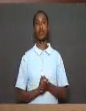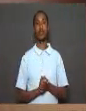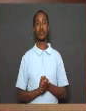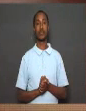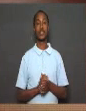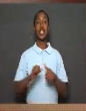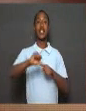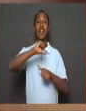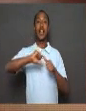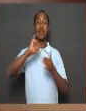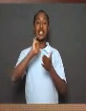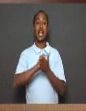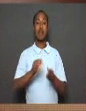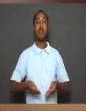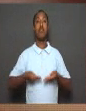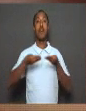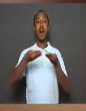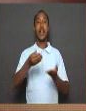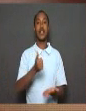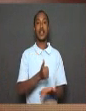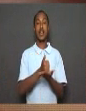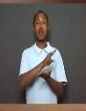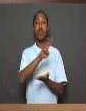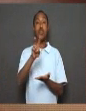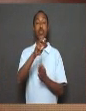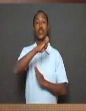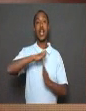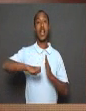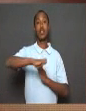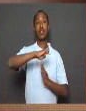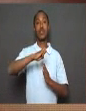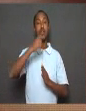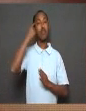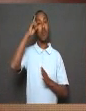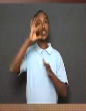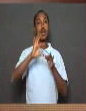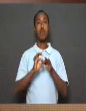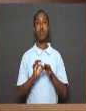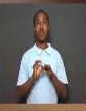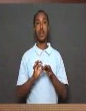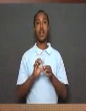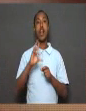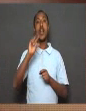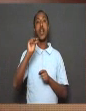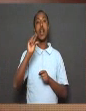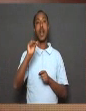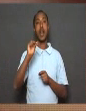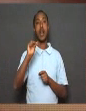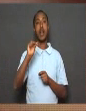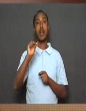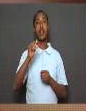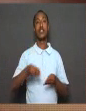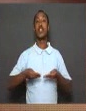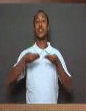The atom that provides both of the electrons for the bond is known as the